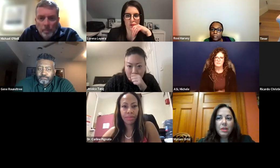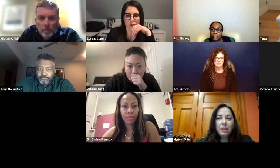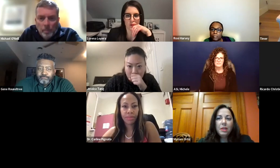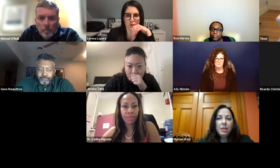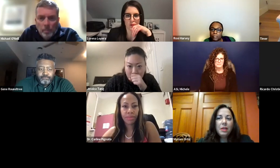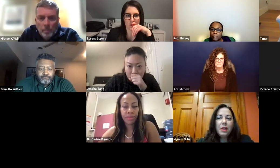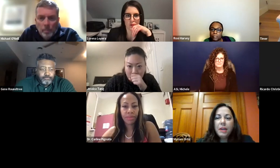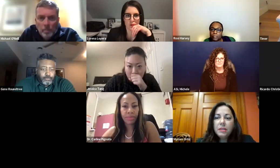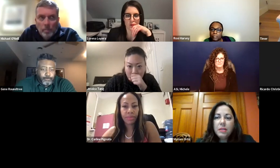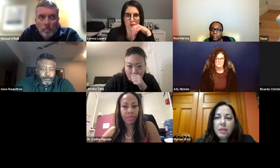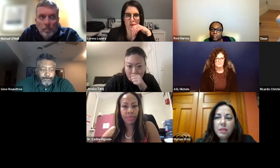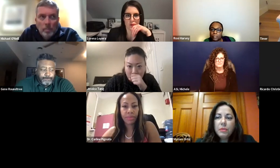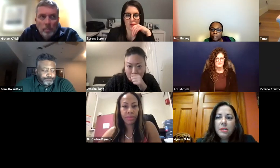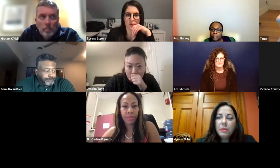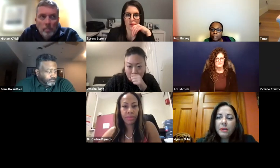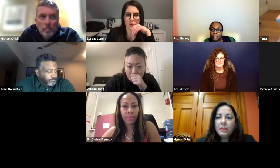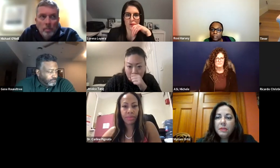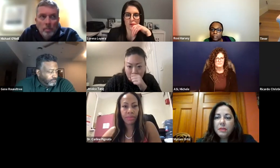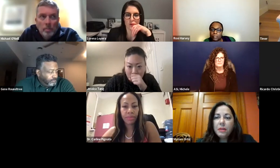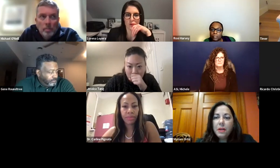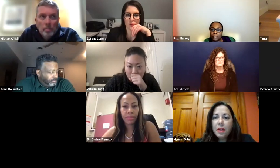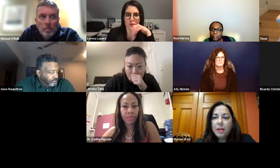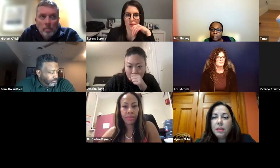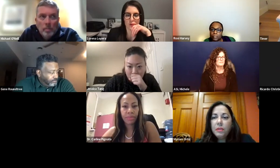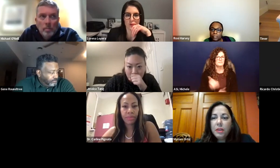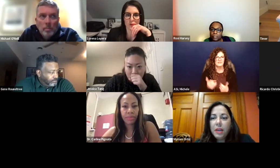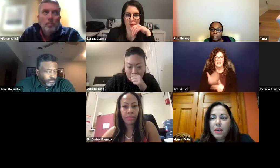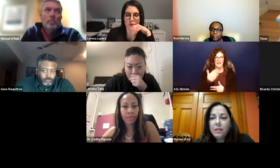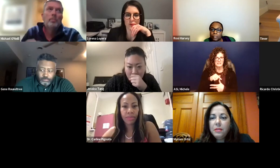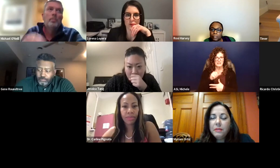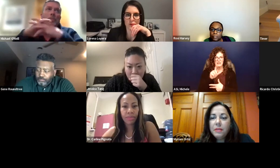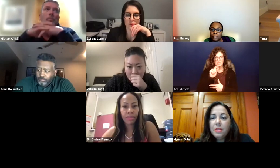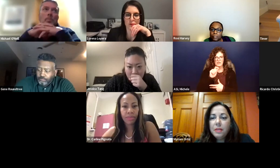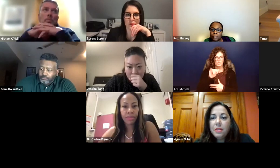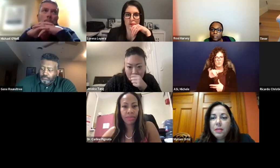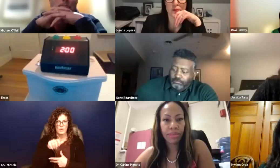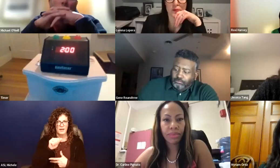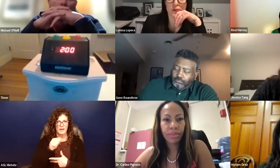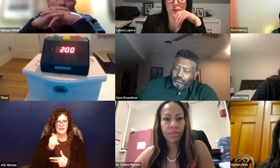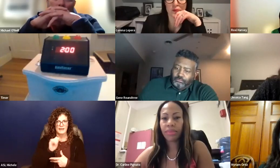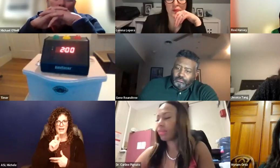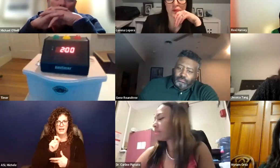much. Our next three speakers are Latoya Gale,